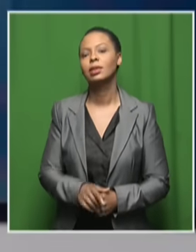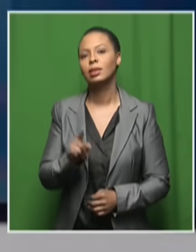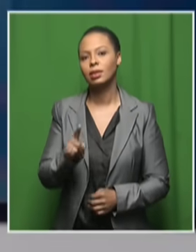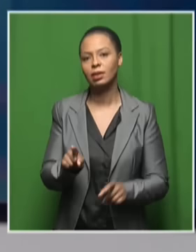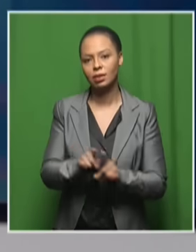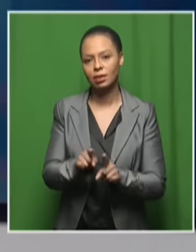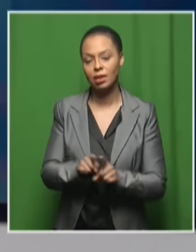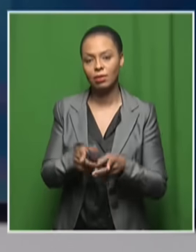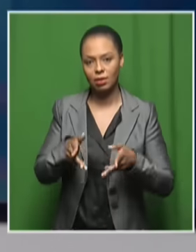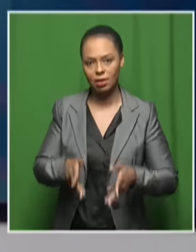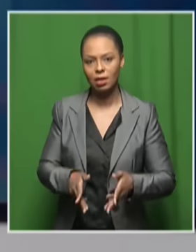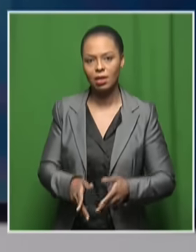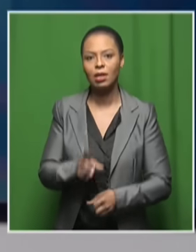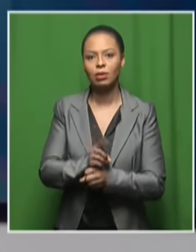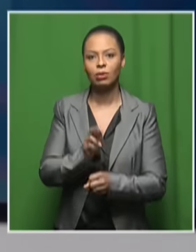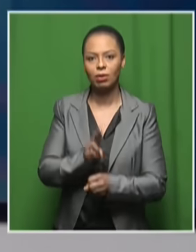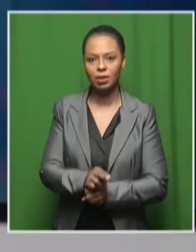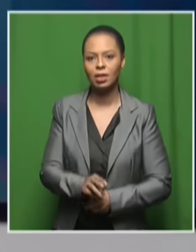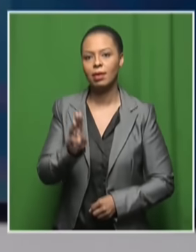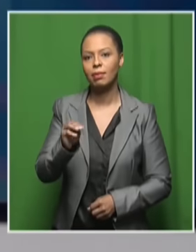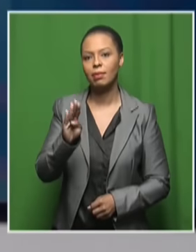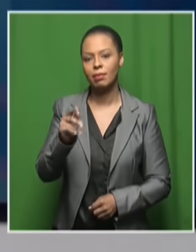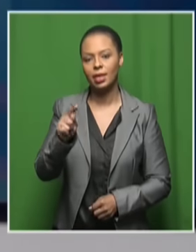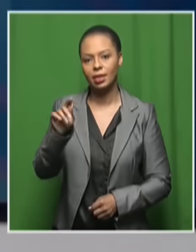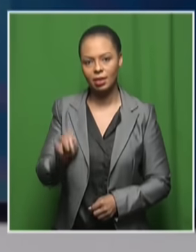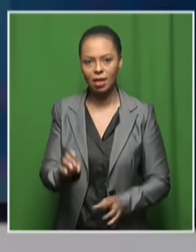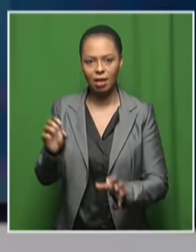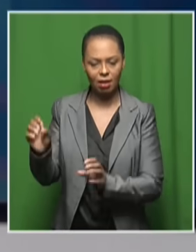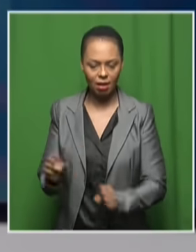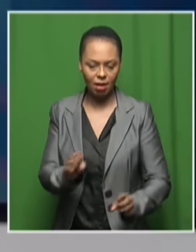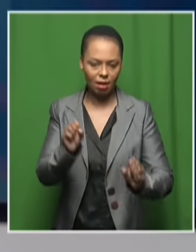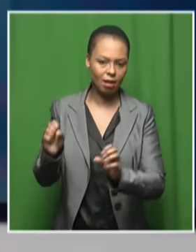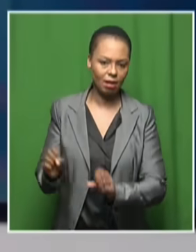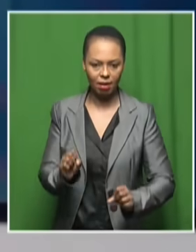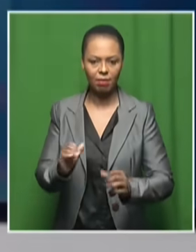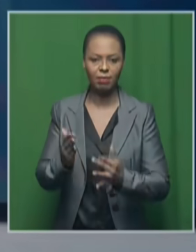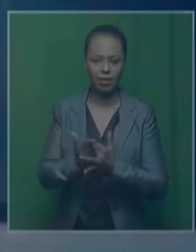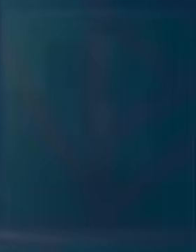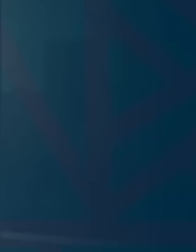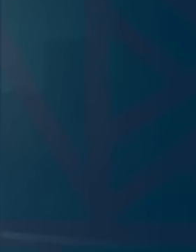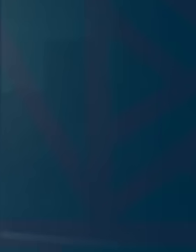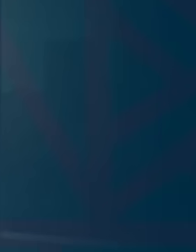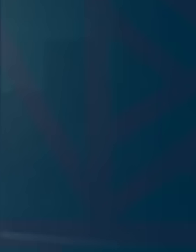and here in studio with us, Dr. Stembile Mbete. All of that coming up right after the break.